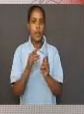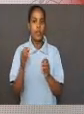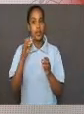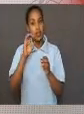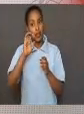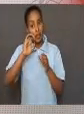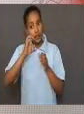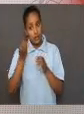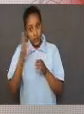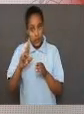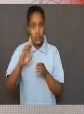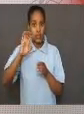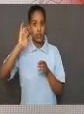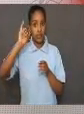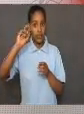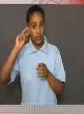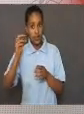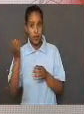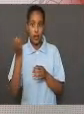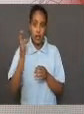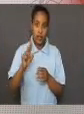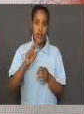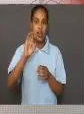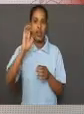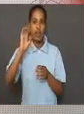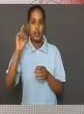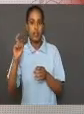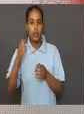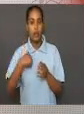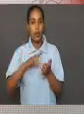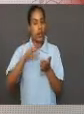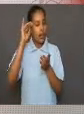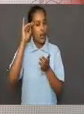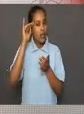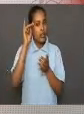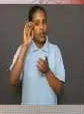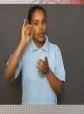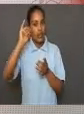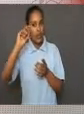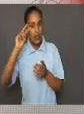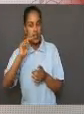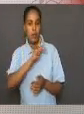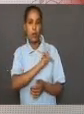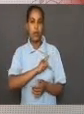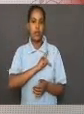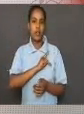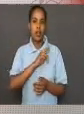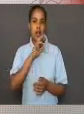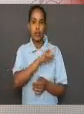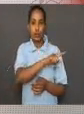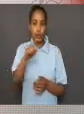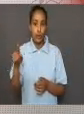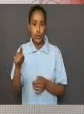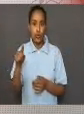either intensive or extensive. We learned that intensive properties are